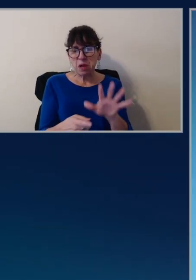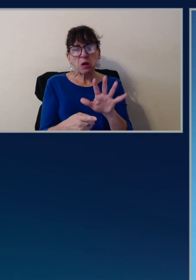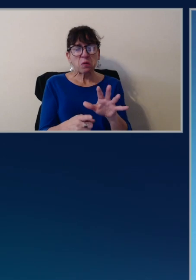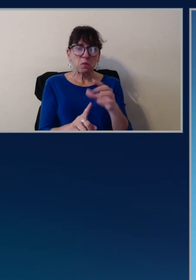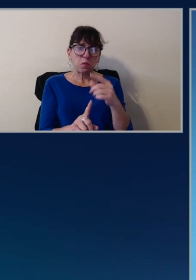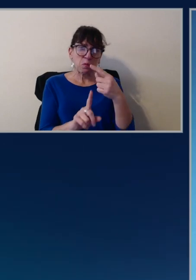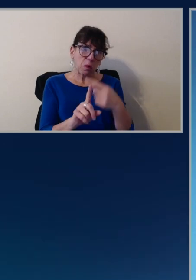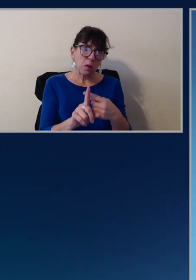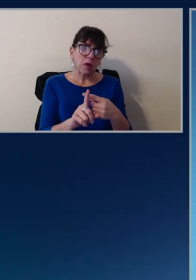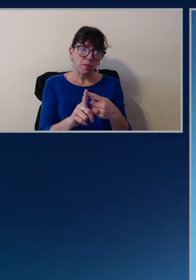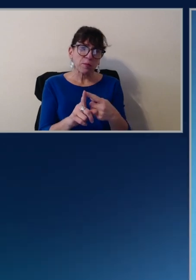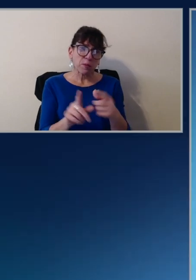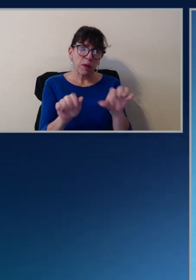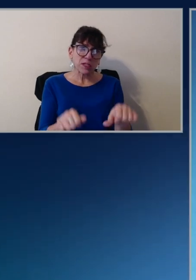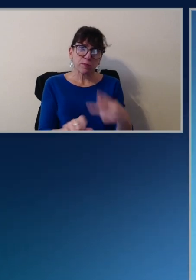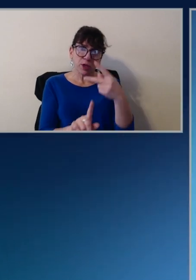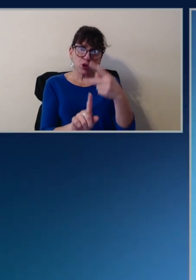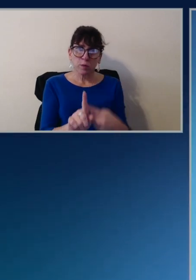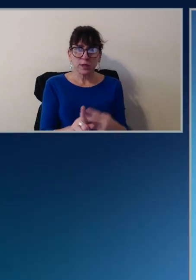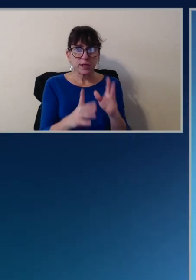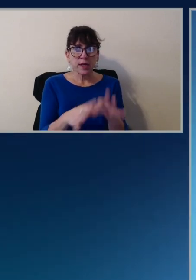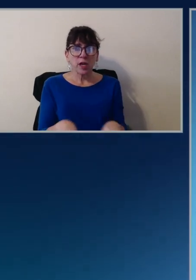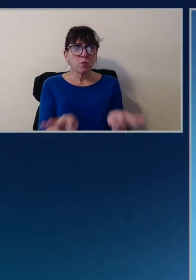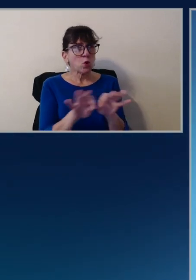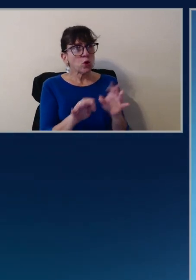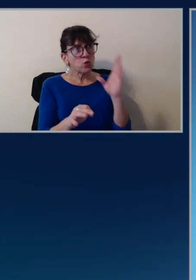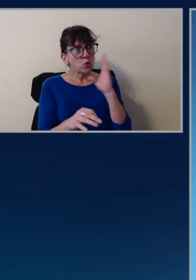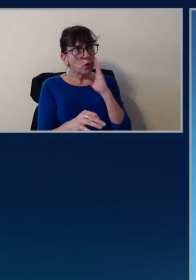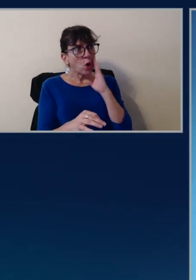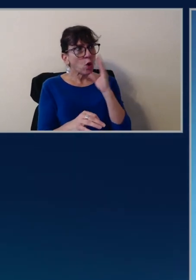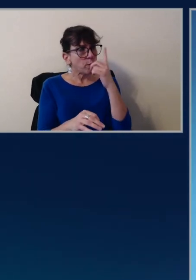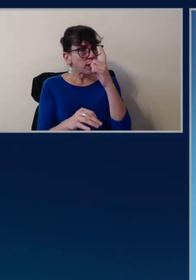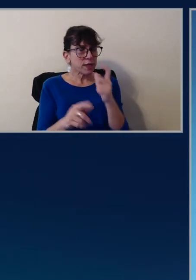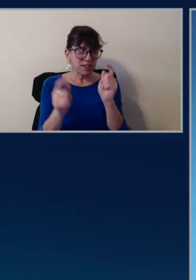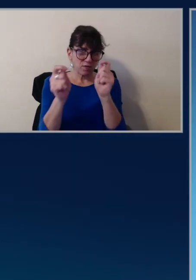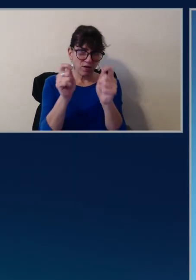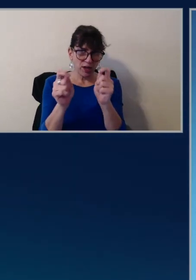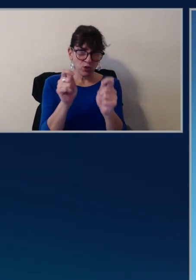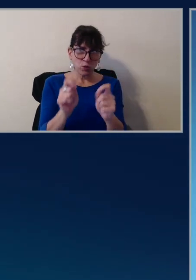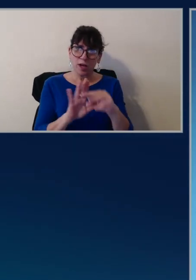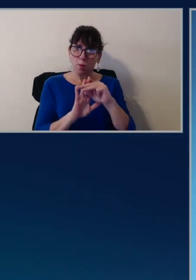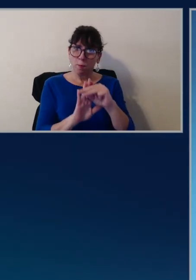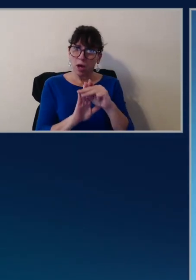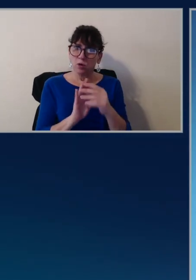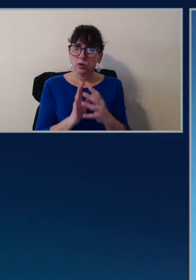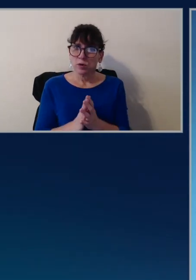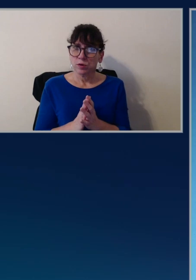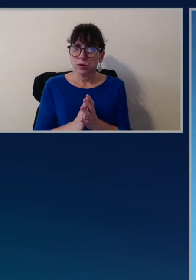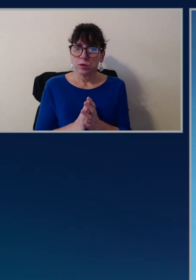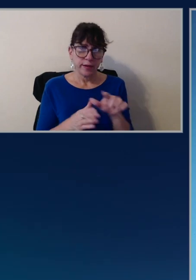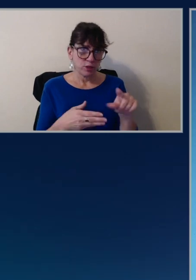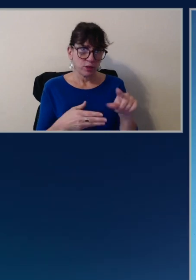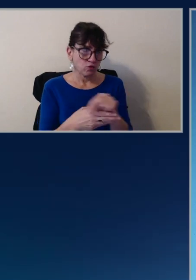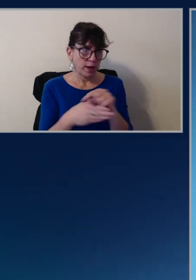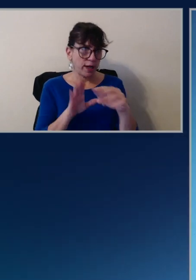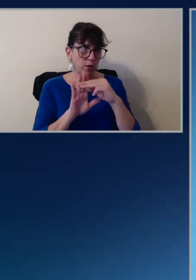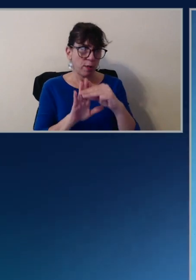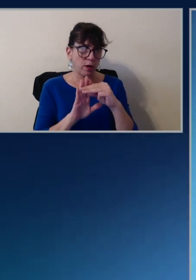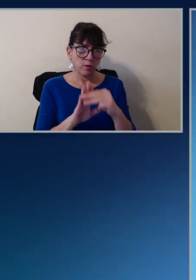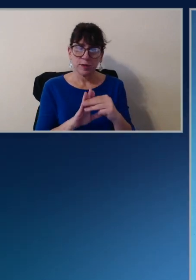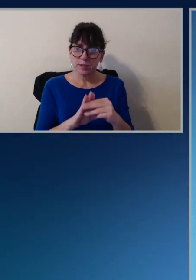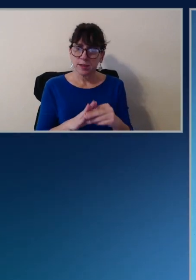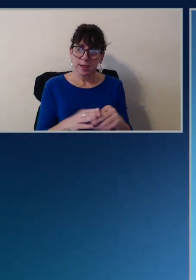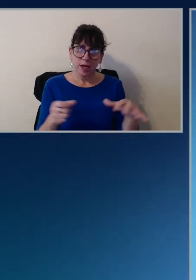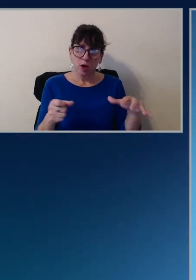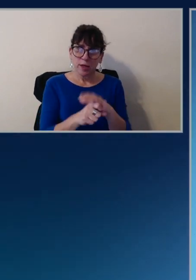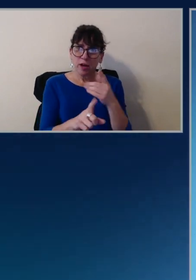Now, that's very important to know because, like, fine-tuning models. So is this not this is training models, completely training from scratch, right? Yeah, it training is.